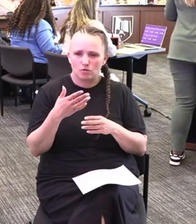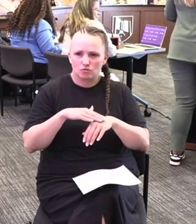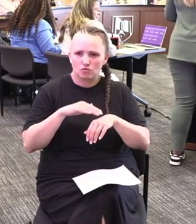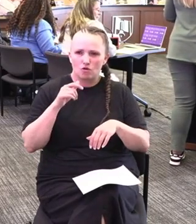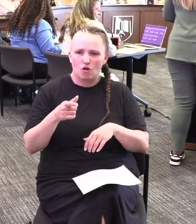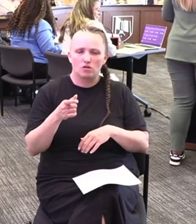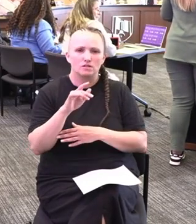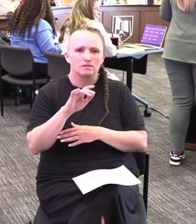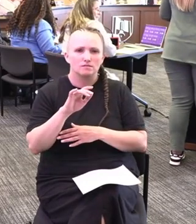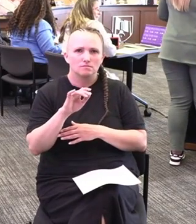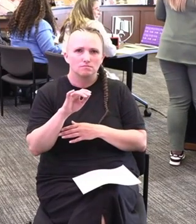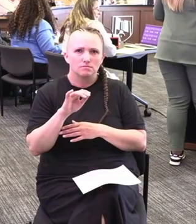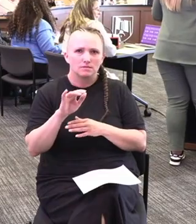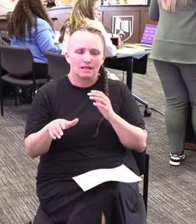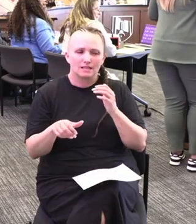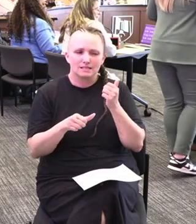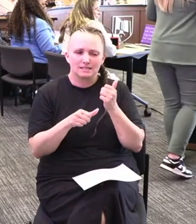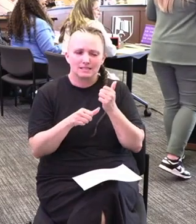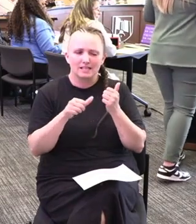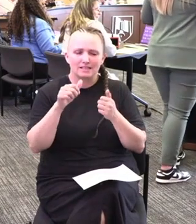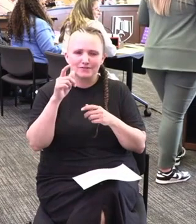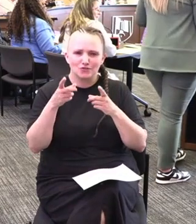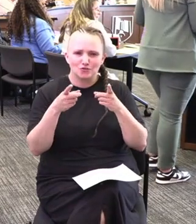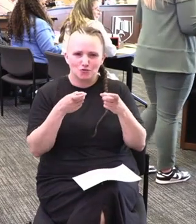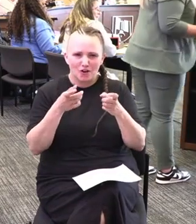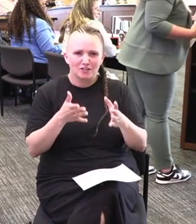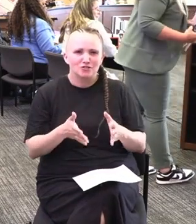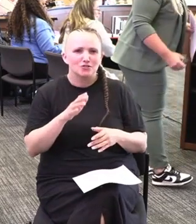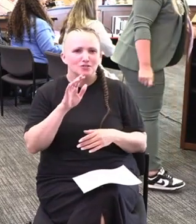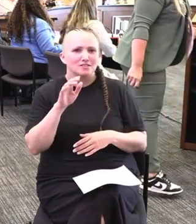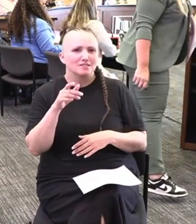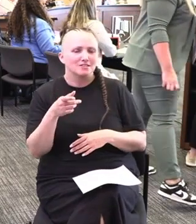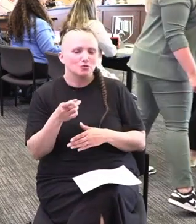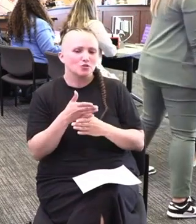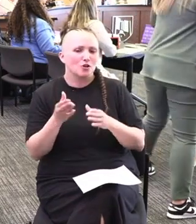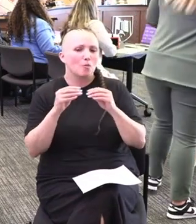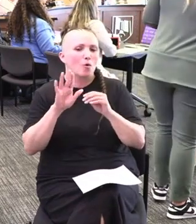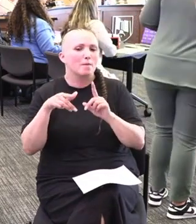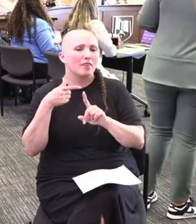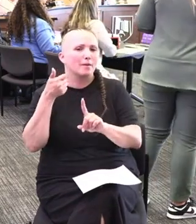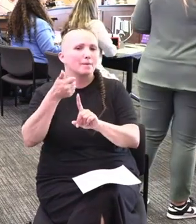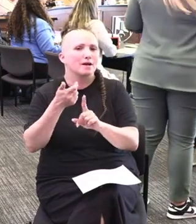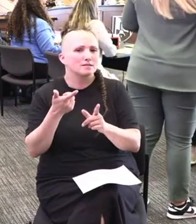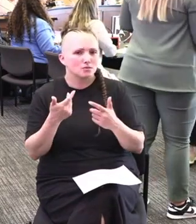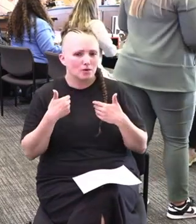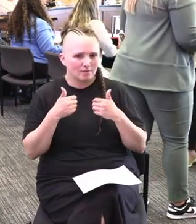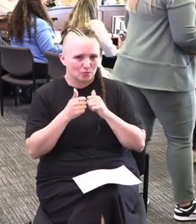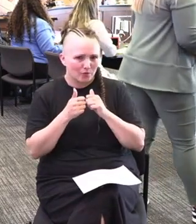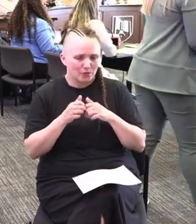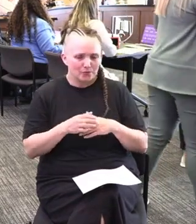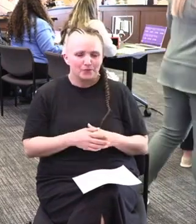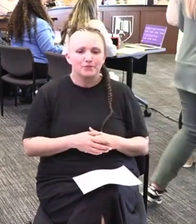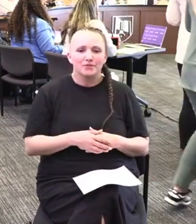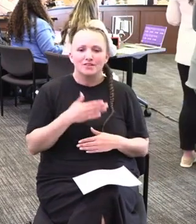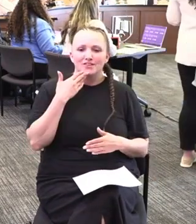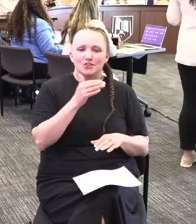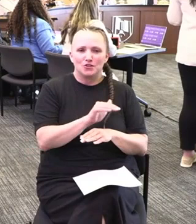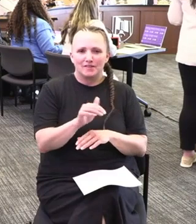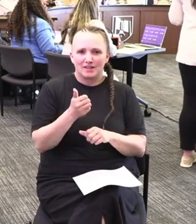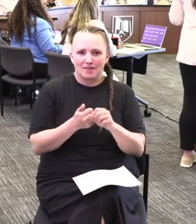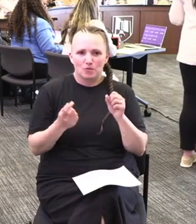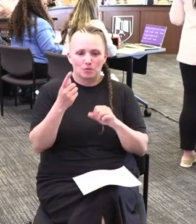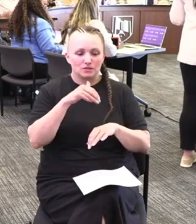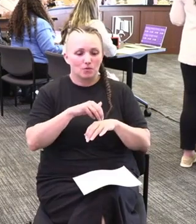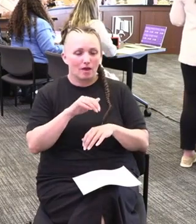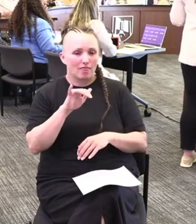YMCA, to share more about the impact that we're having together. Good evening, everyone. Good evening. So at the Y, youth development